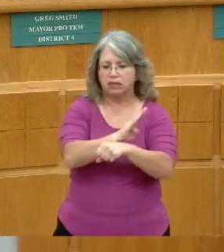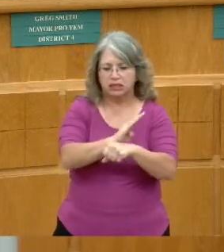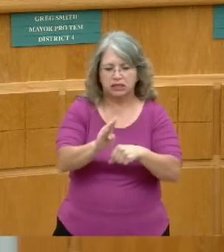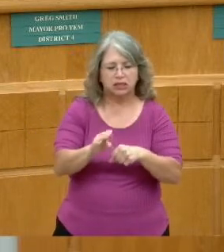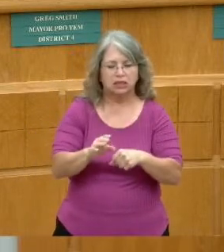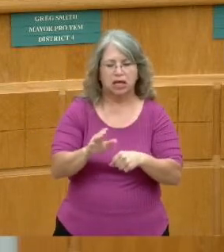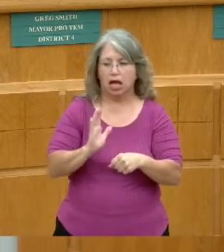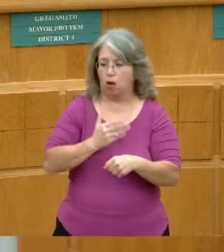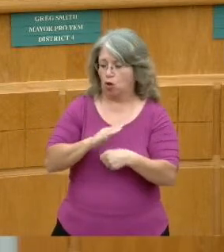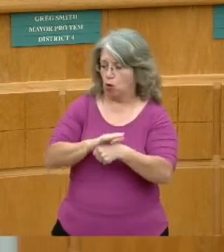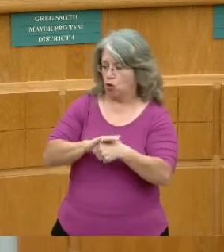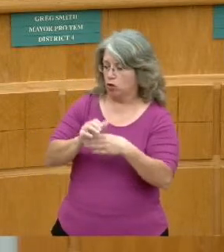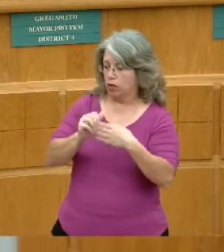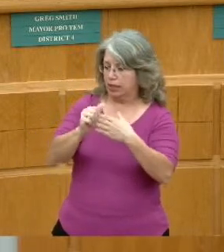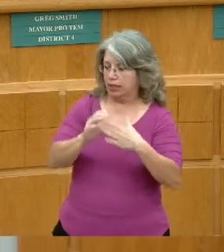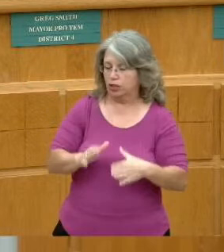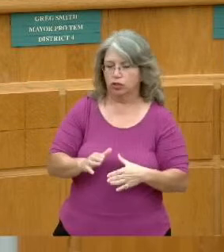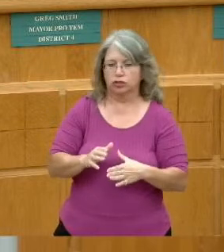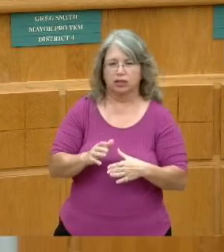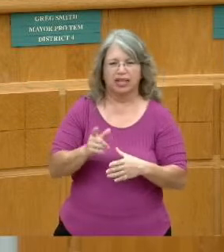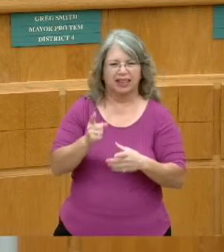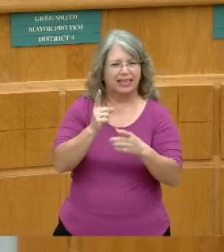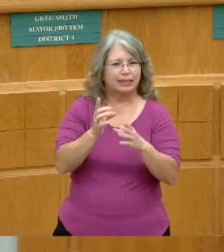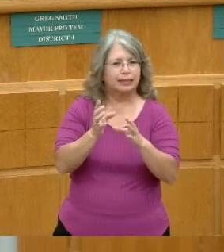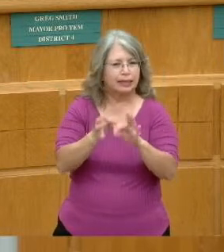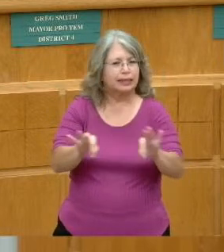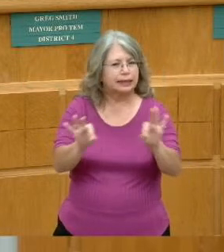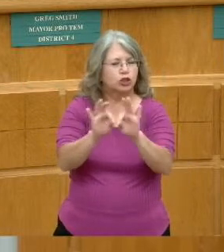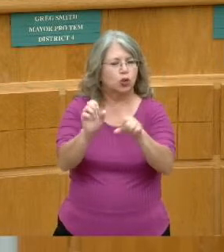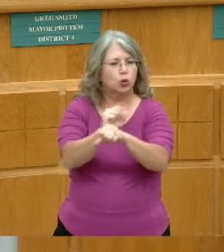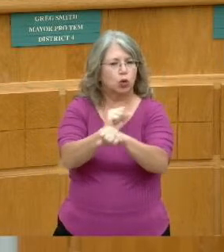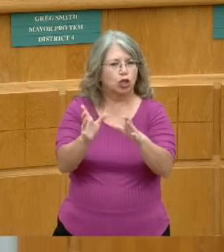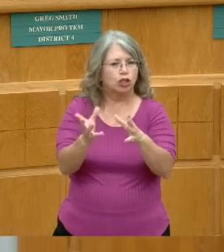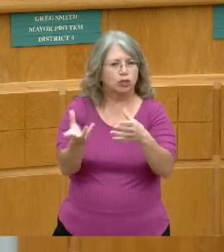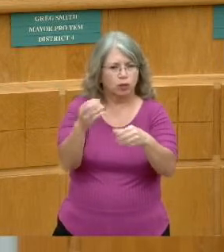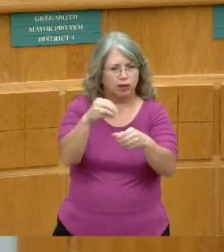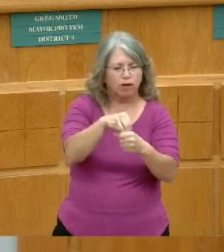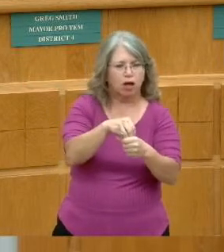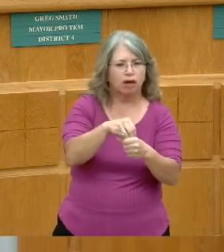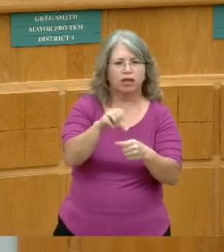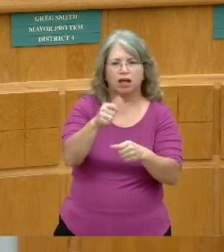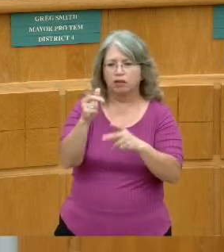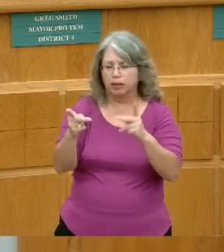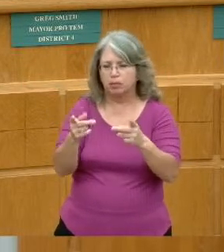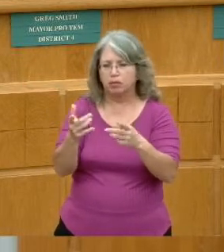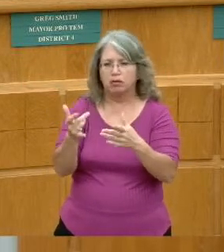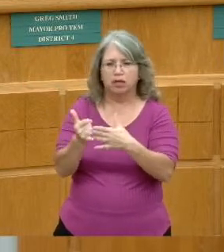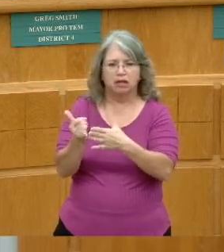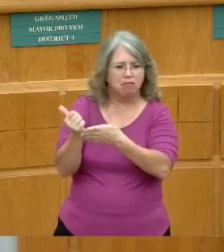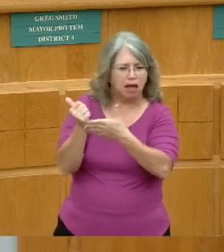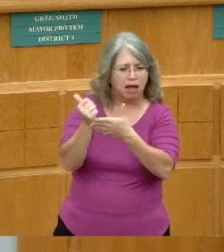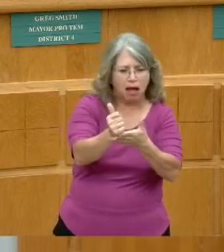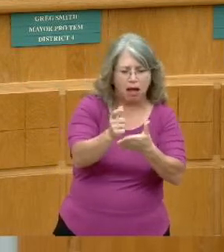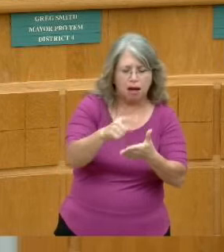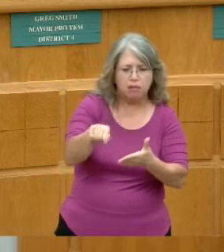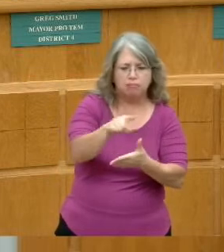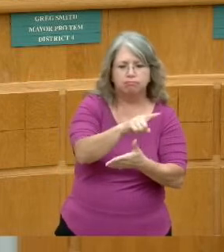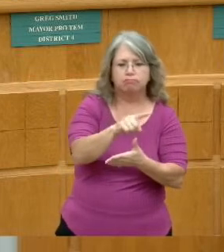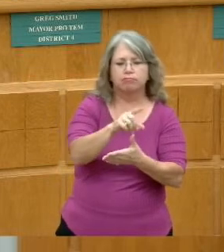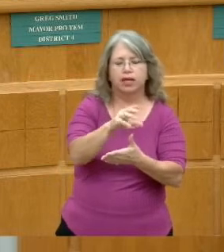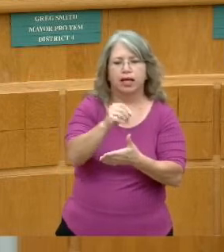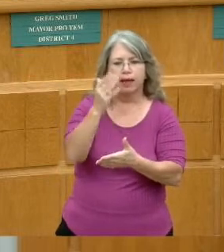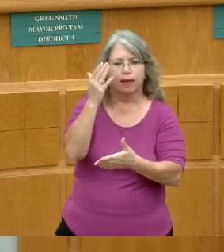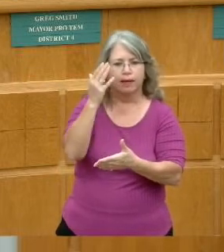local leaders, the essential workers that were involved with this, the other people that were involved in the outbreaks, and the frontline workers that are helping to